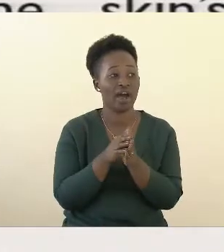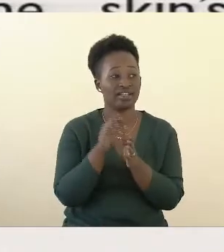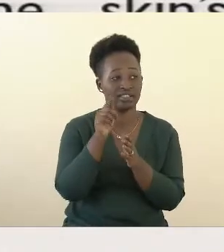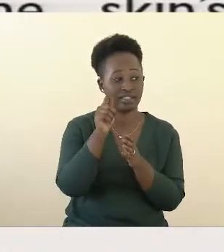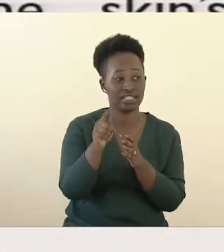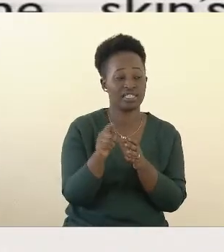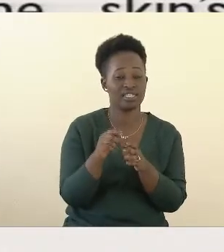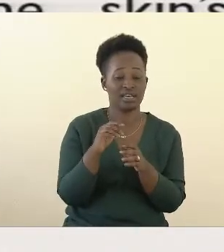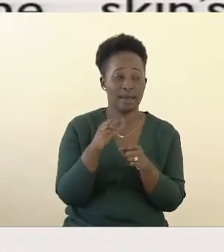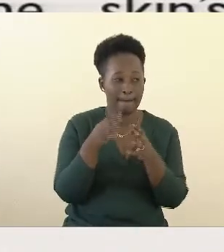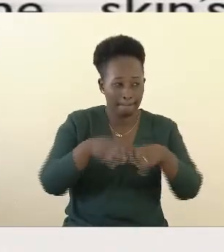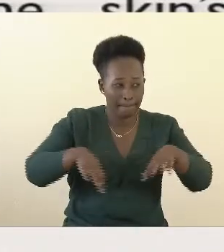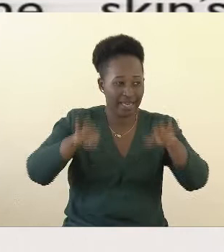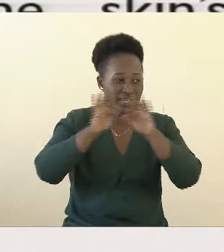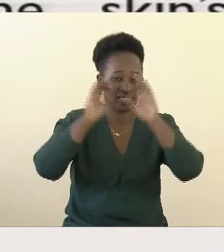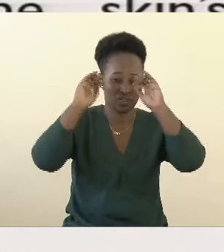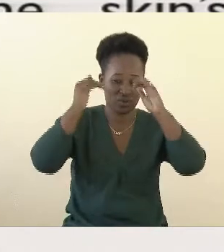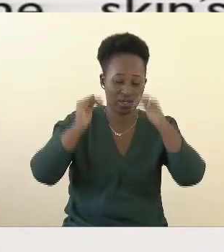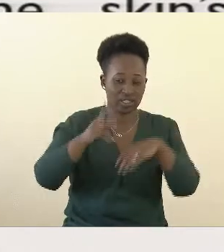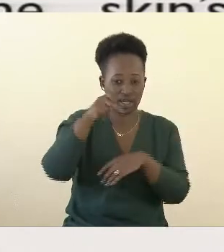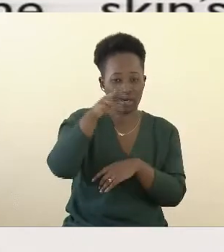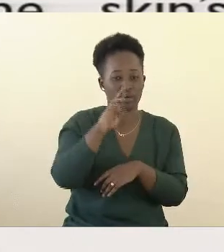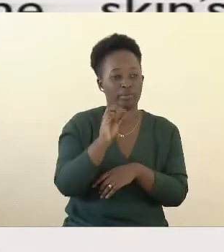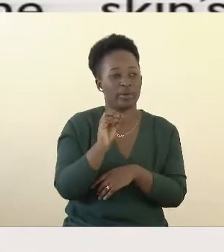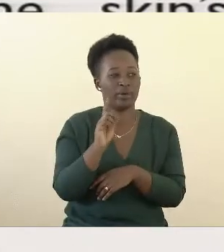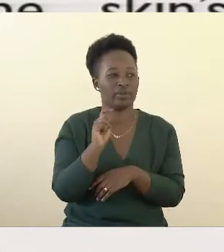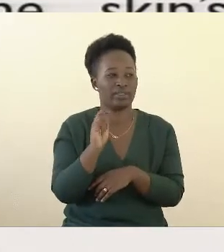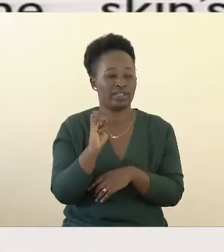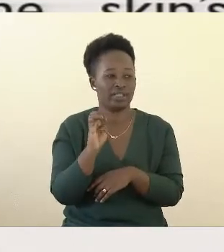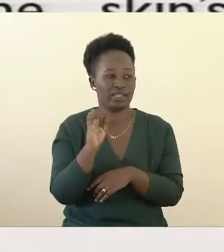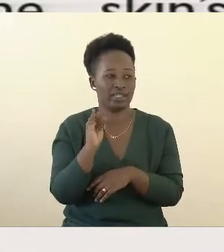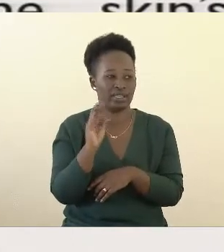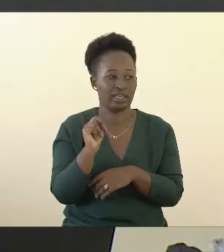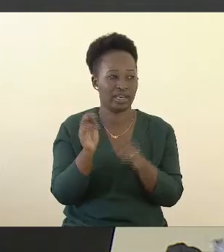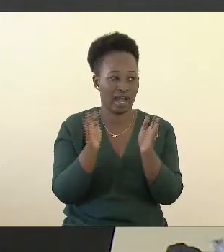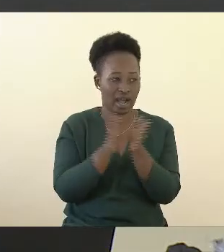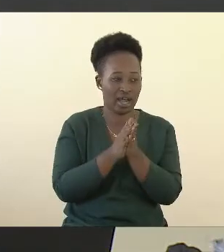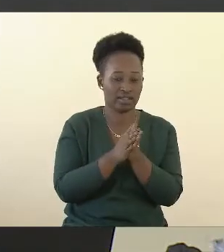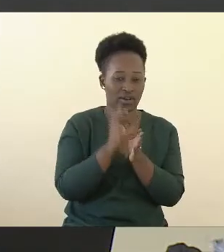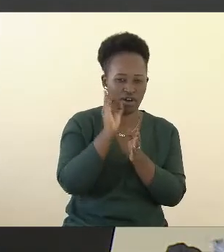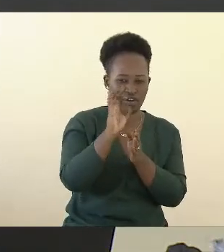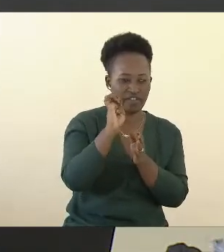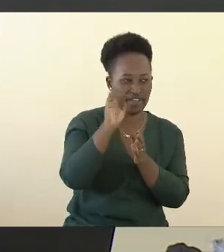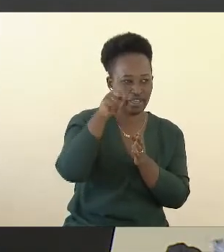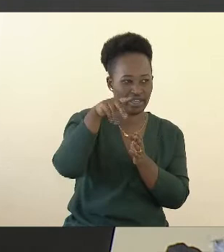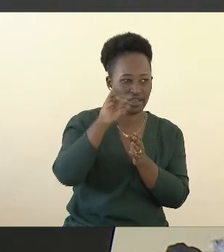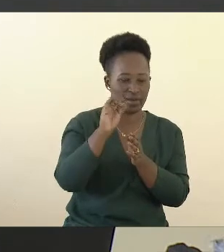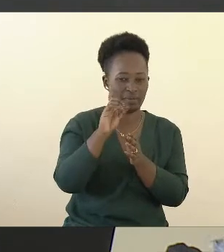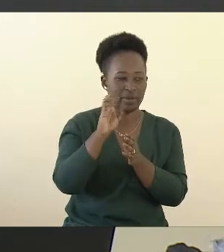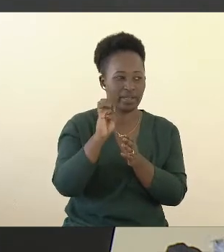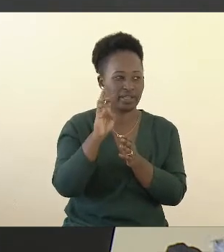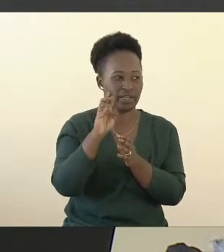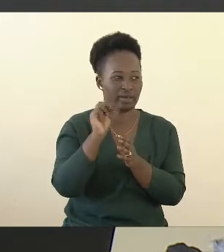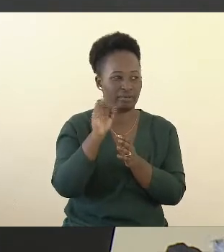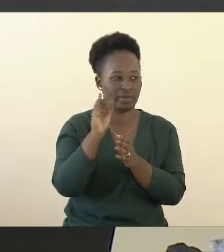it provides many of the skin protective properties. What makes the skin to become makes it to